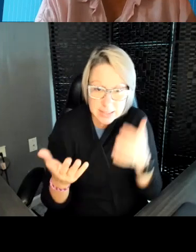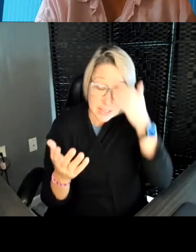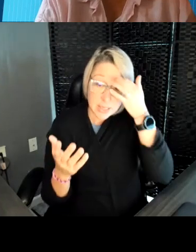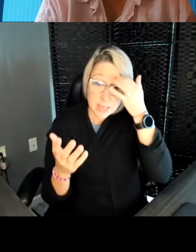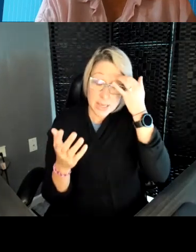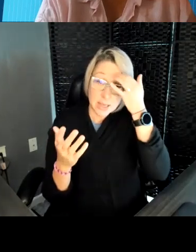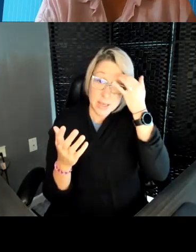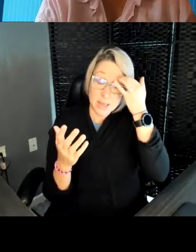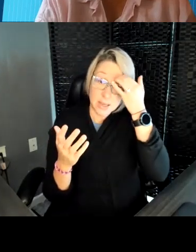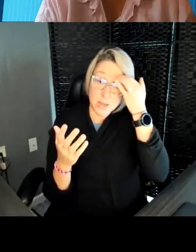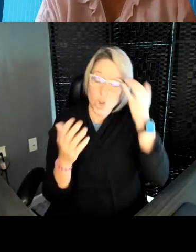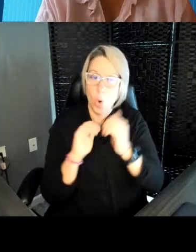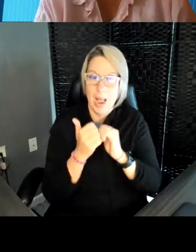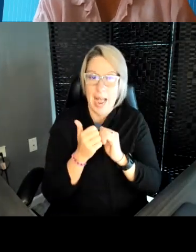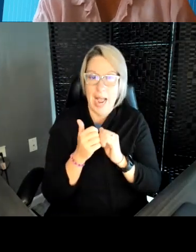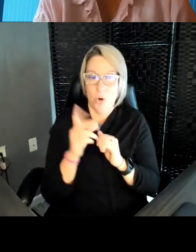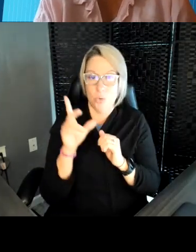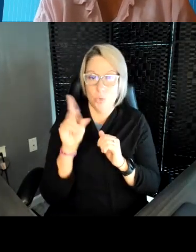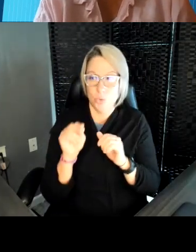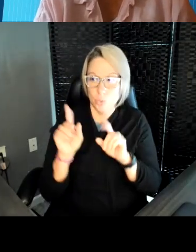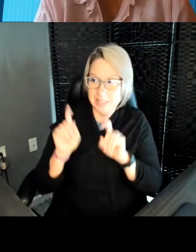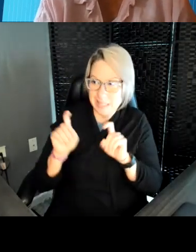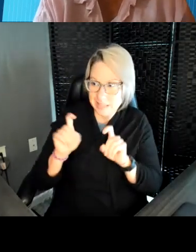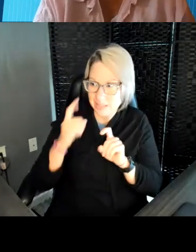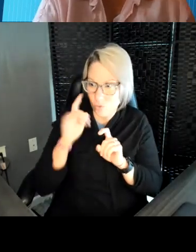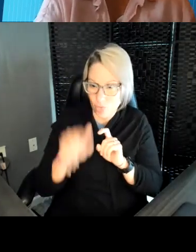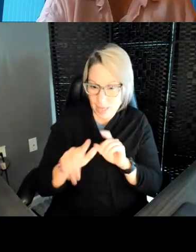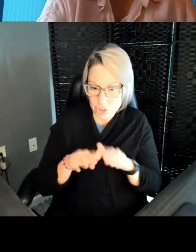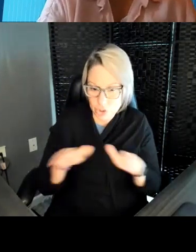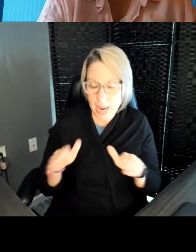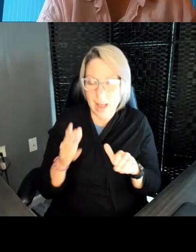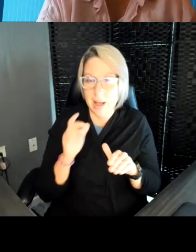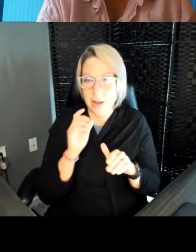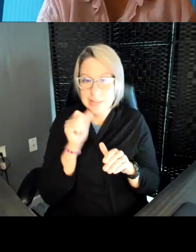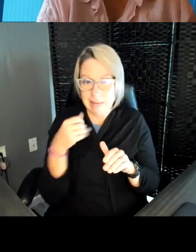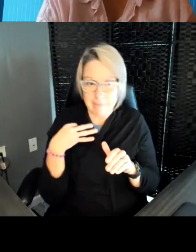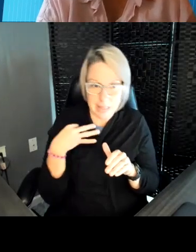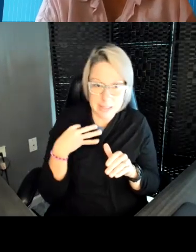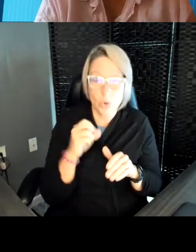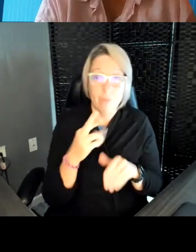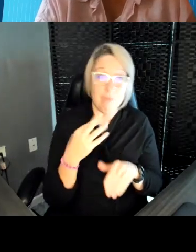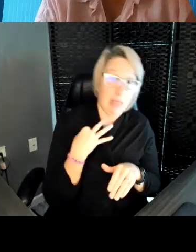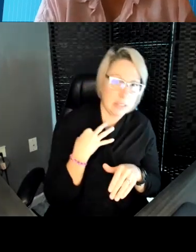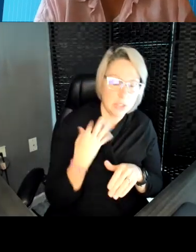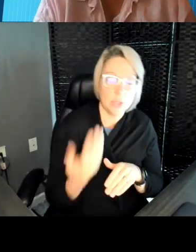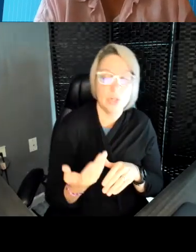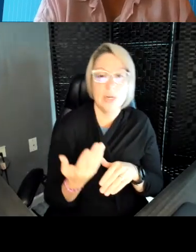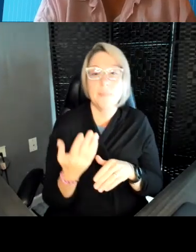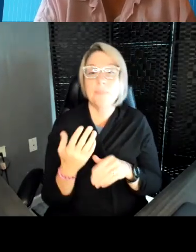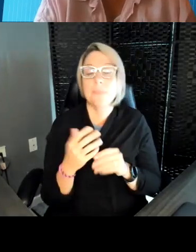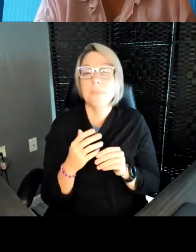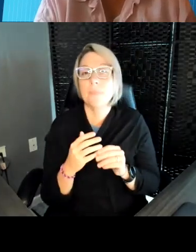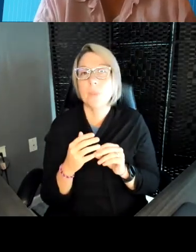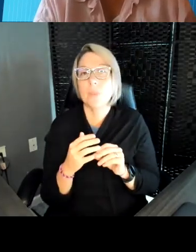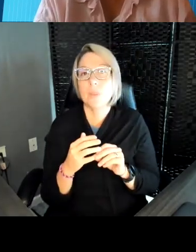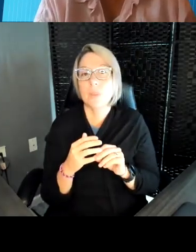booth experience with a child. What can you do that's involuntary? What do you need to do that's voluntary? Because think